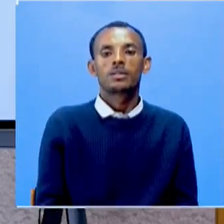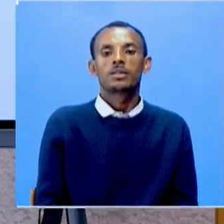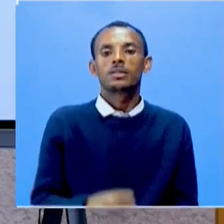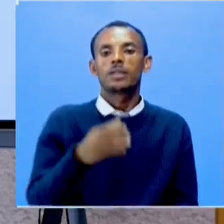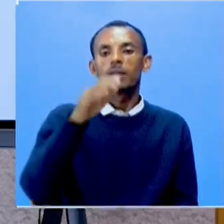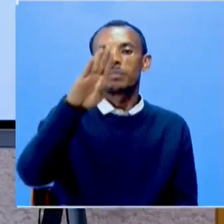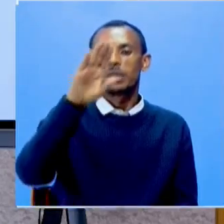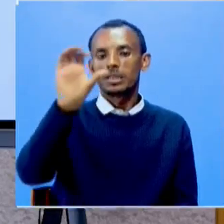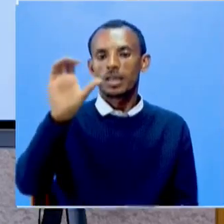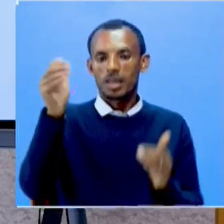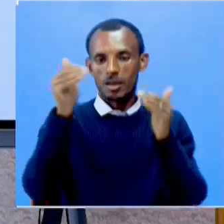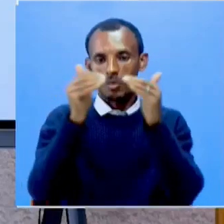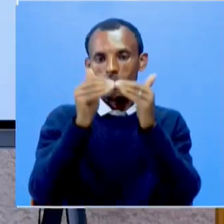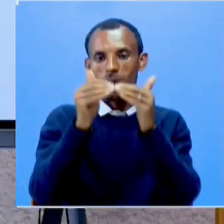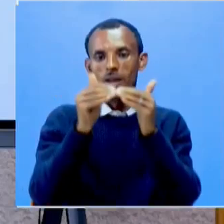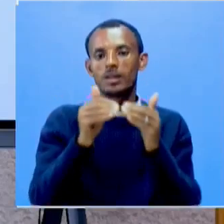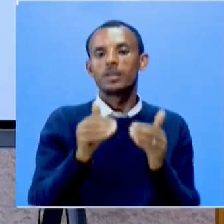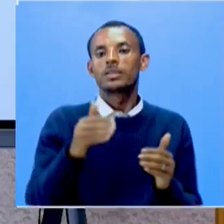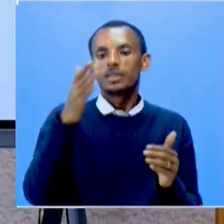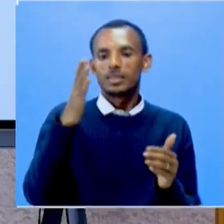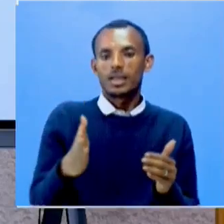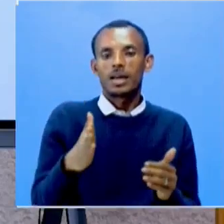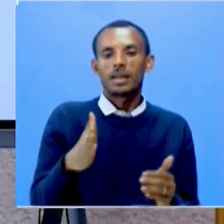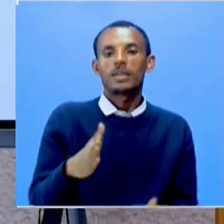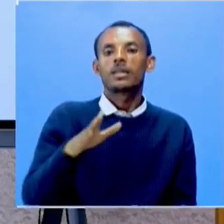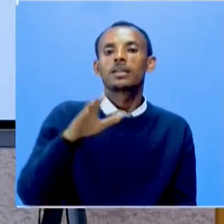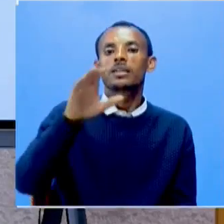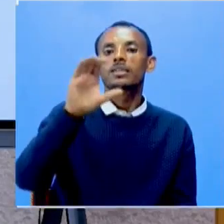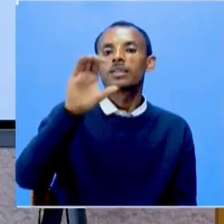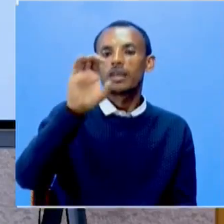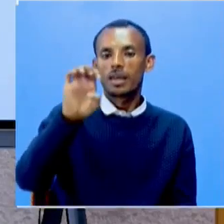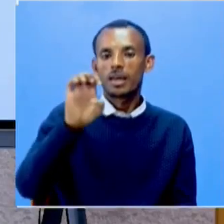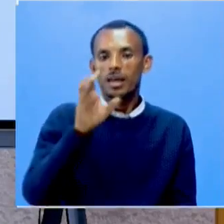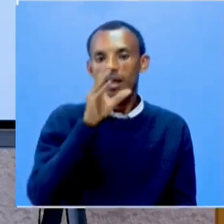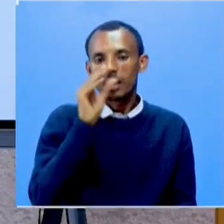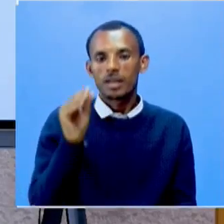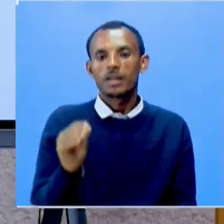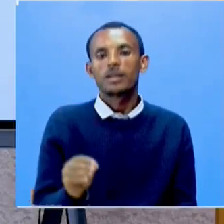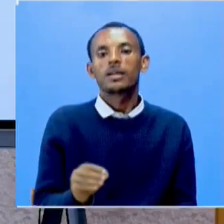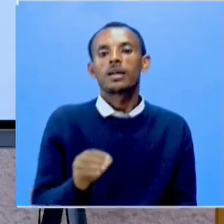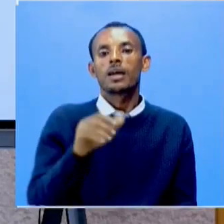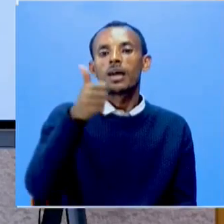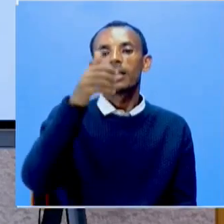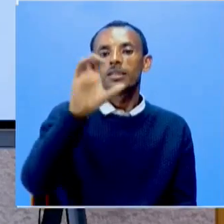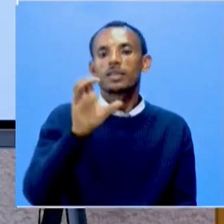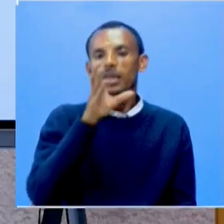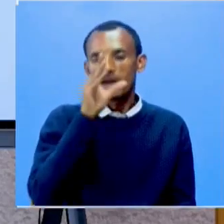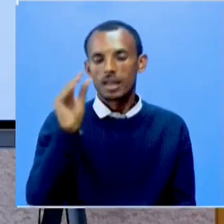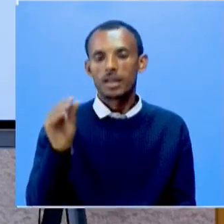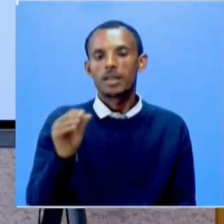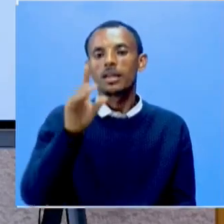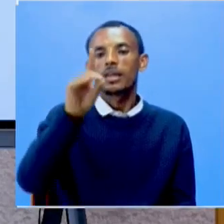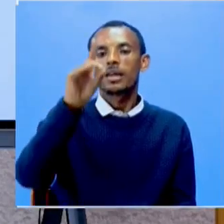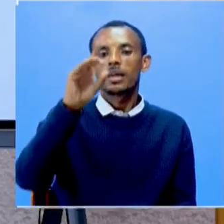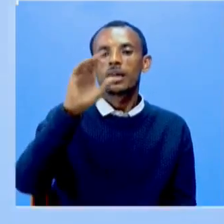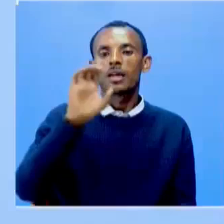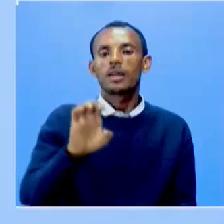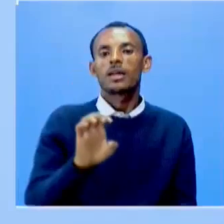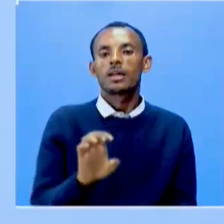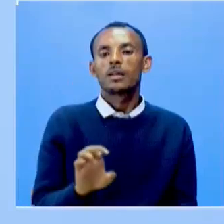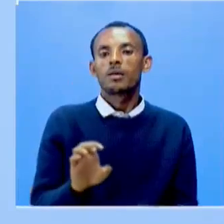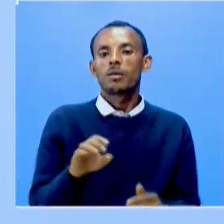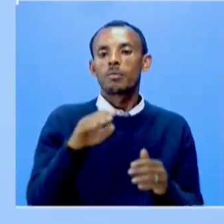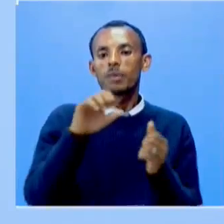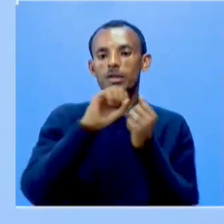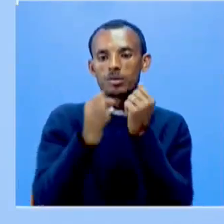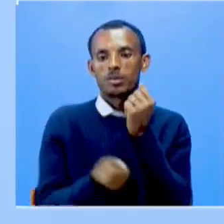BC is congruent to side EC and AC is congruent to CD. But using these two sides,